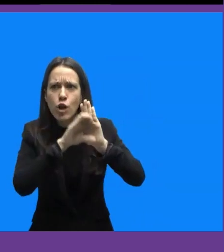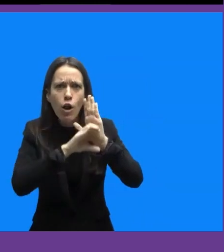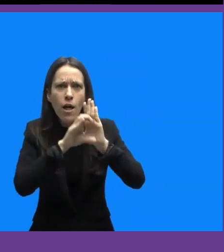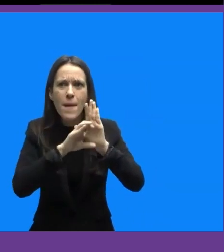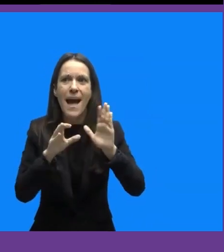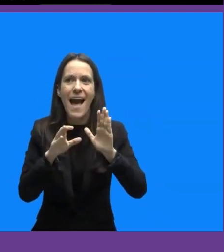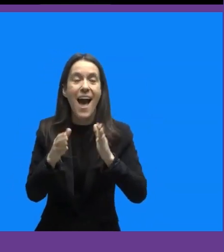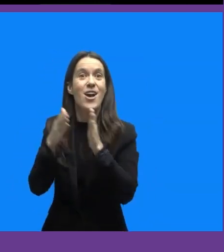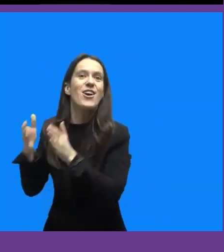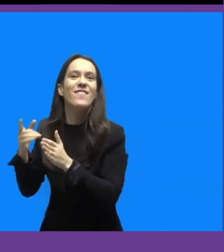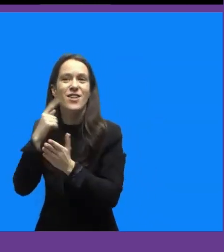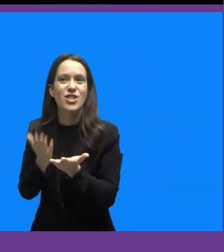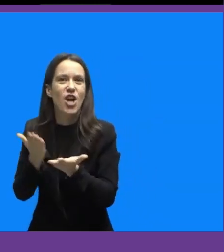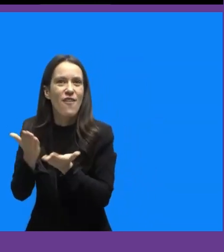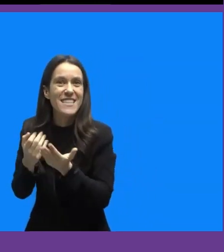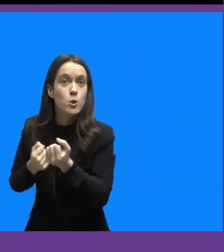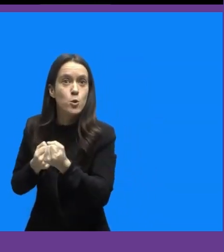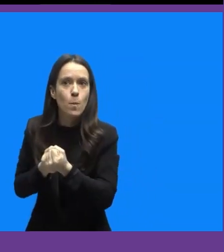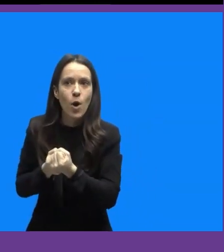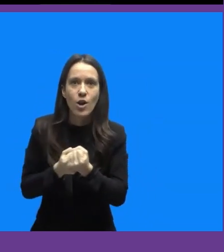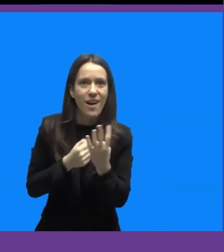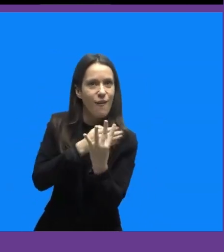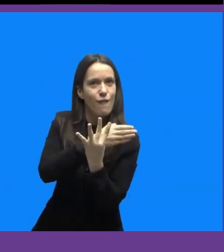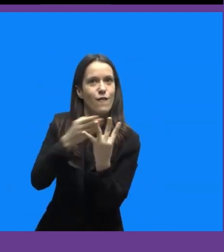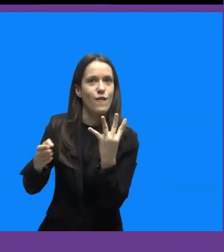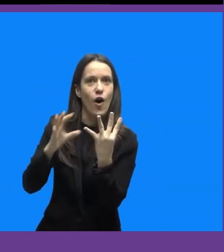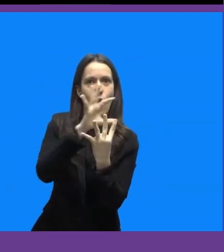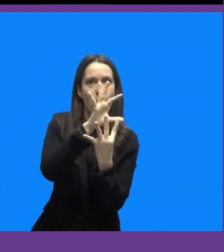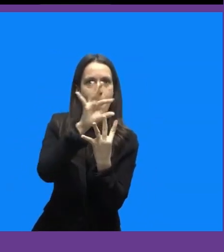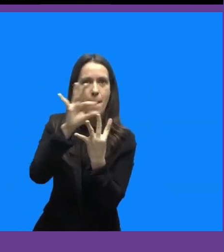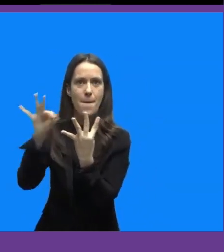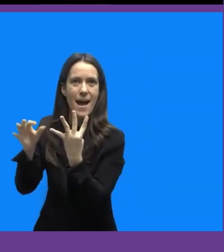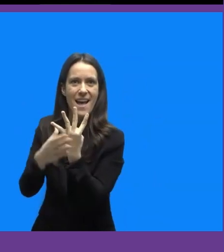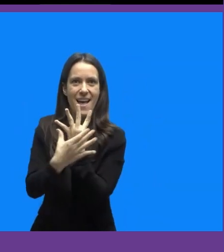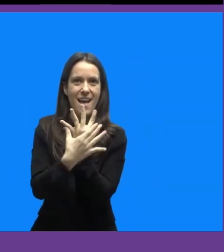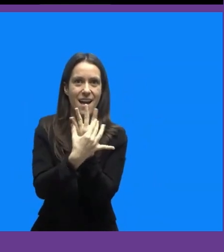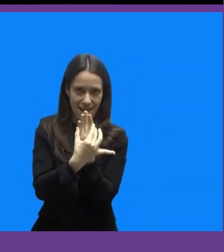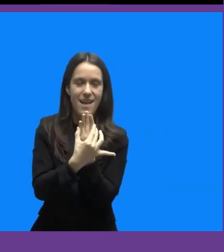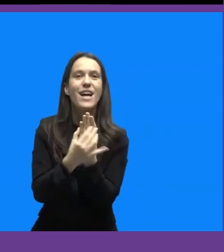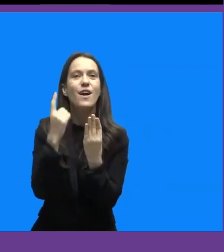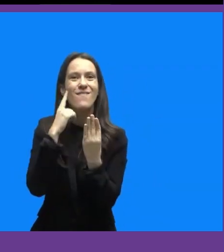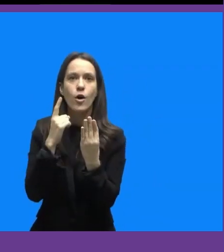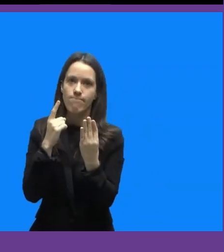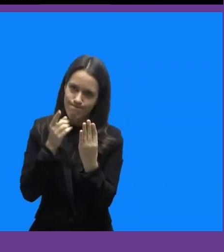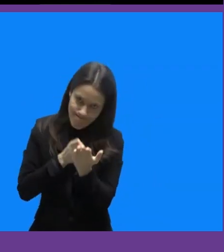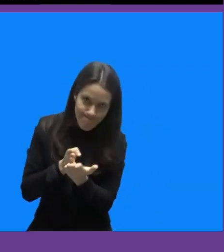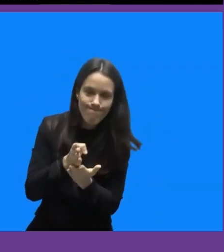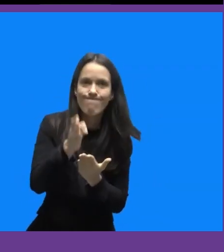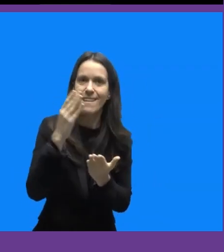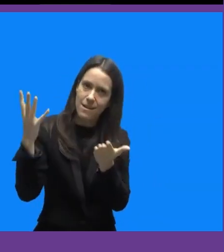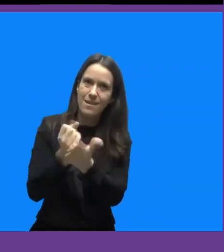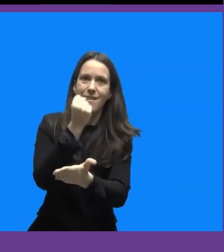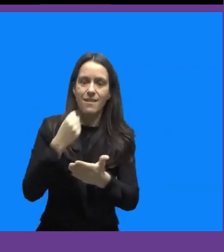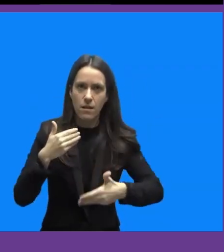own university are critical part for someone to successfully integrate and be